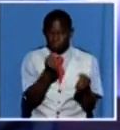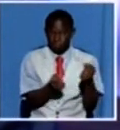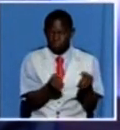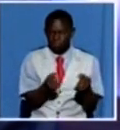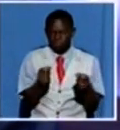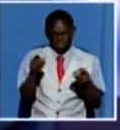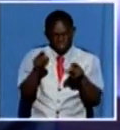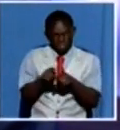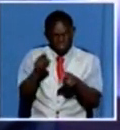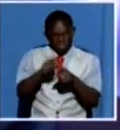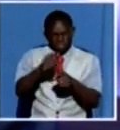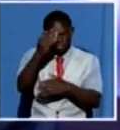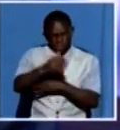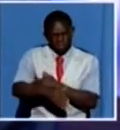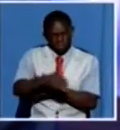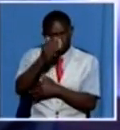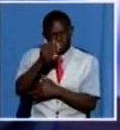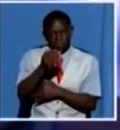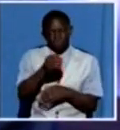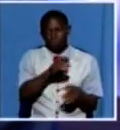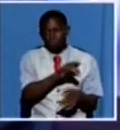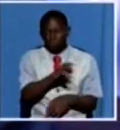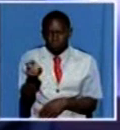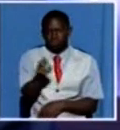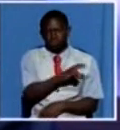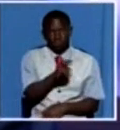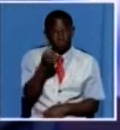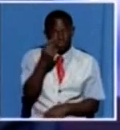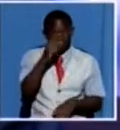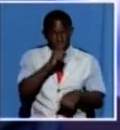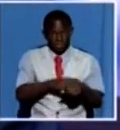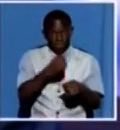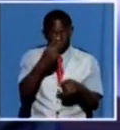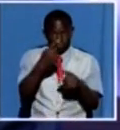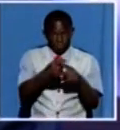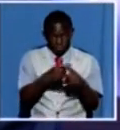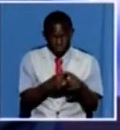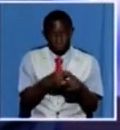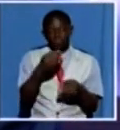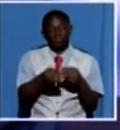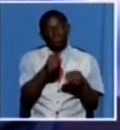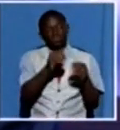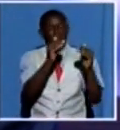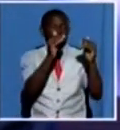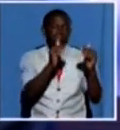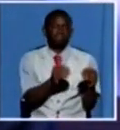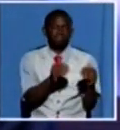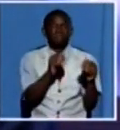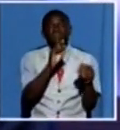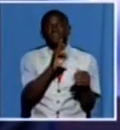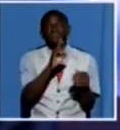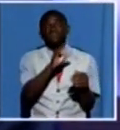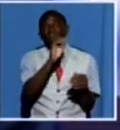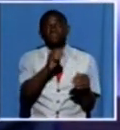the what we call the frequent user discount. Then you will be entitled to a 75%